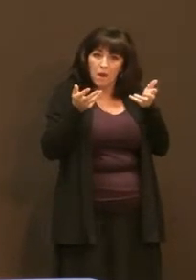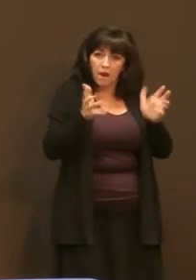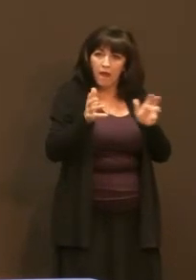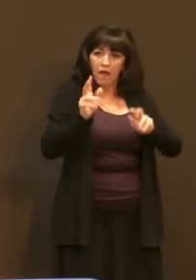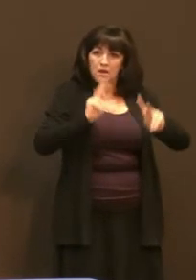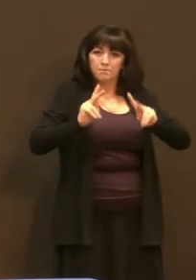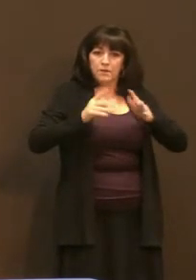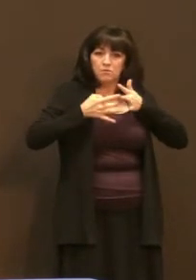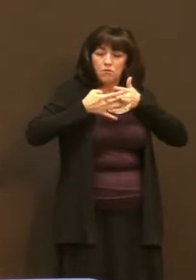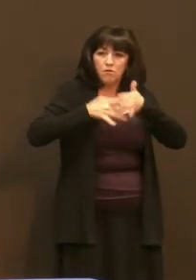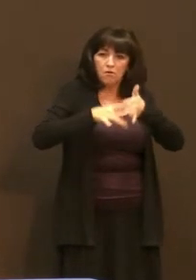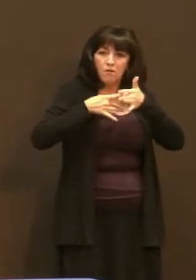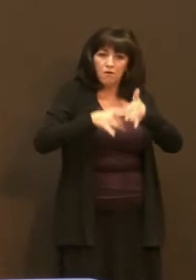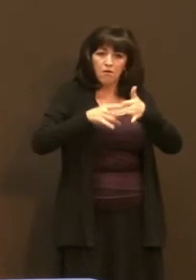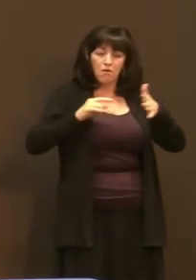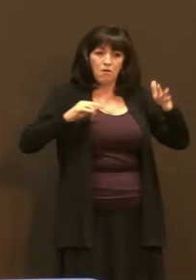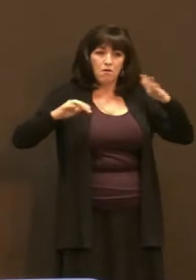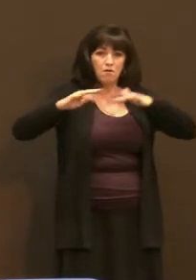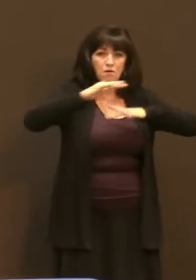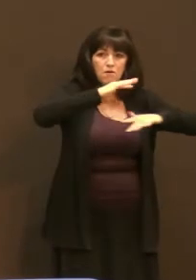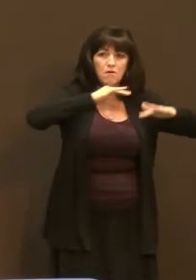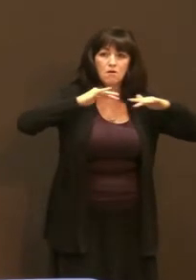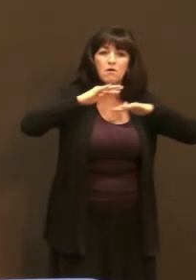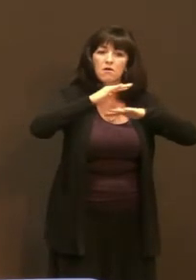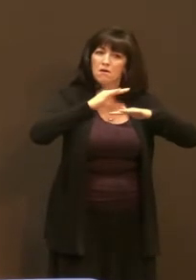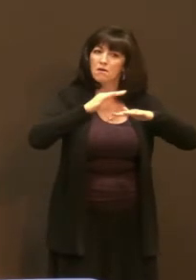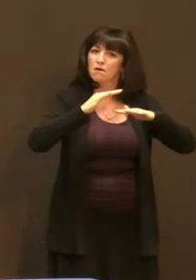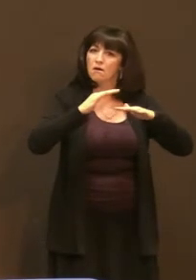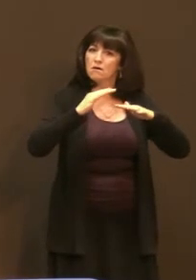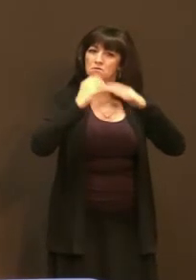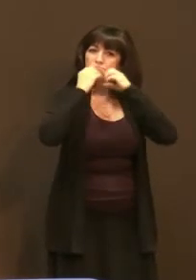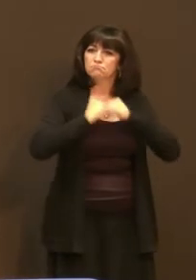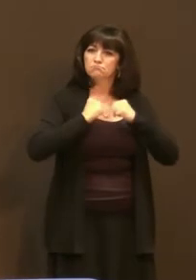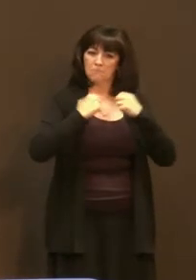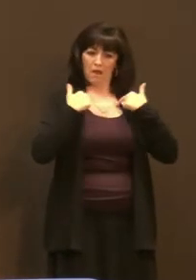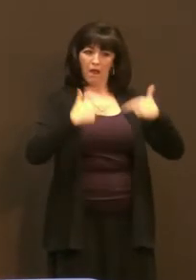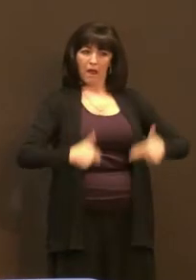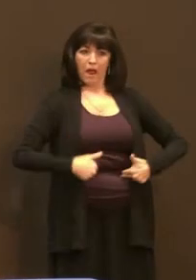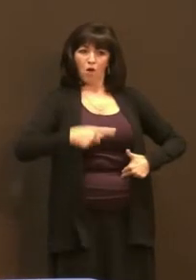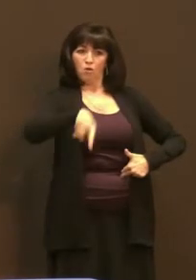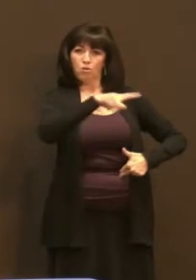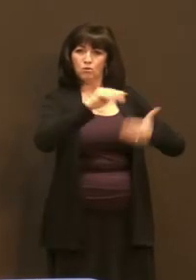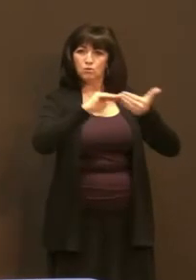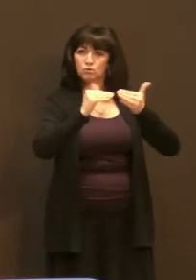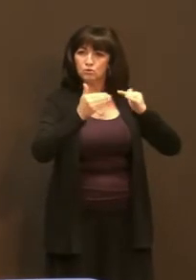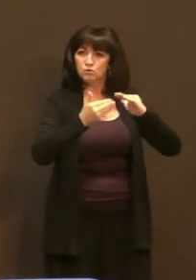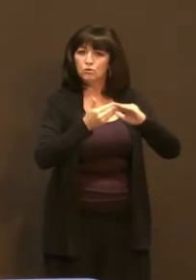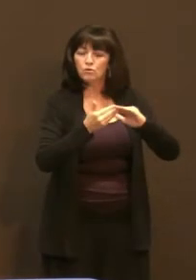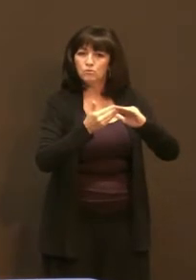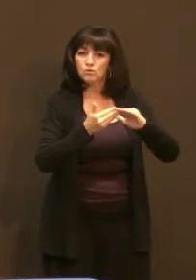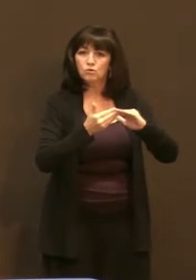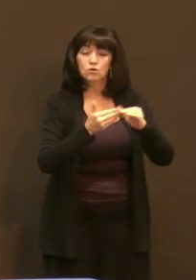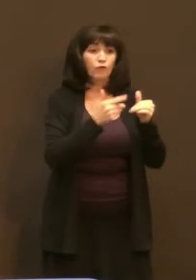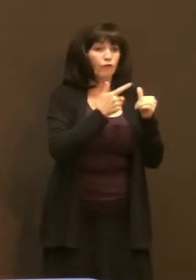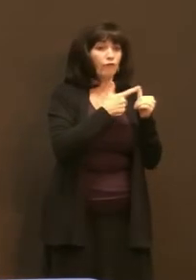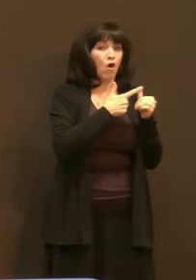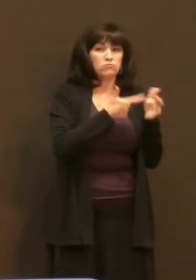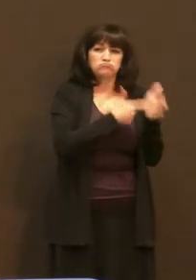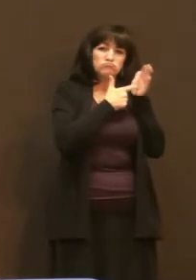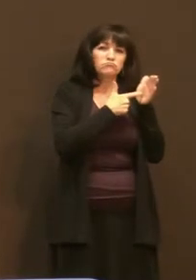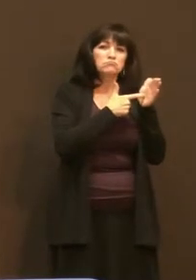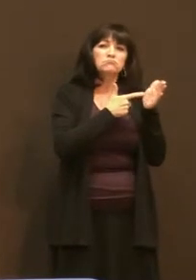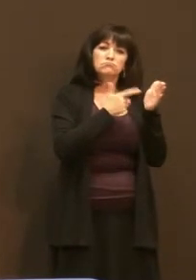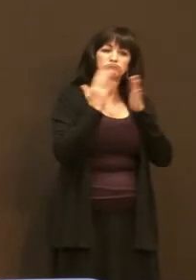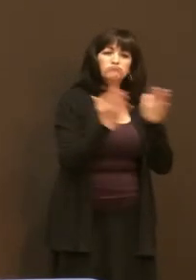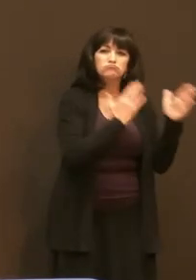do the conditions have to be on the ground in terms of the health of the community before you can start doing that? What are those measures?